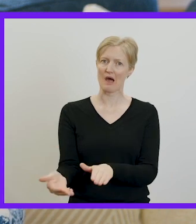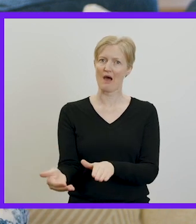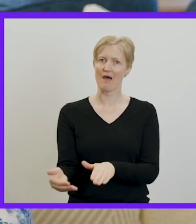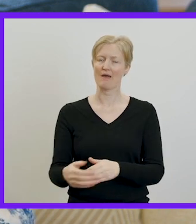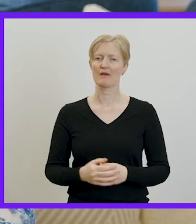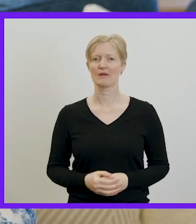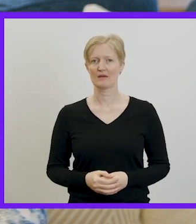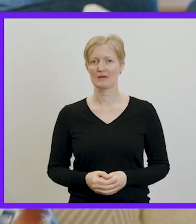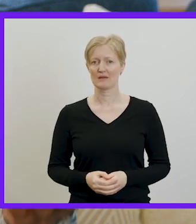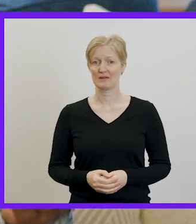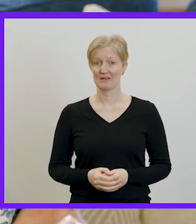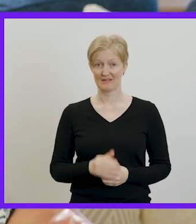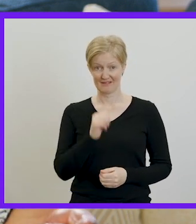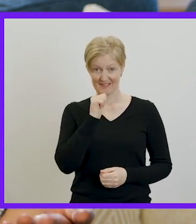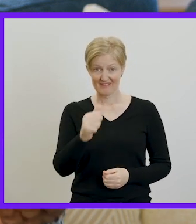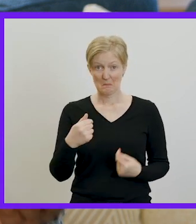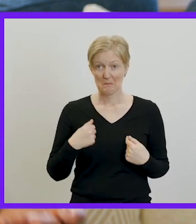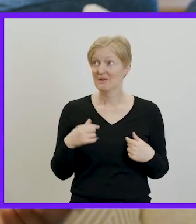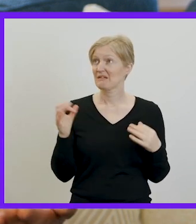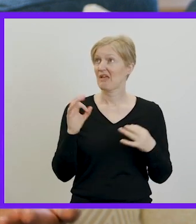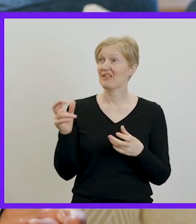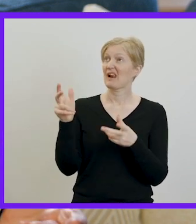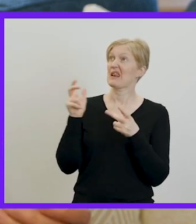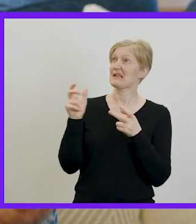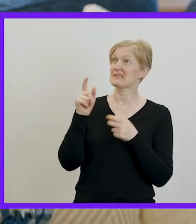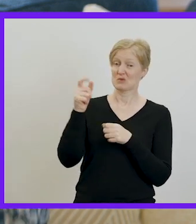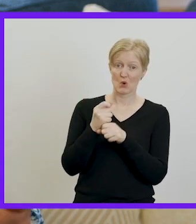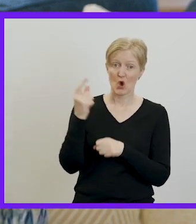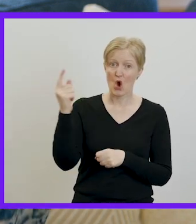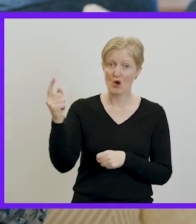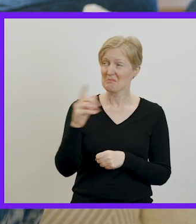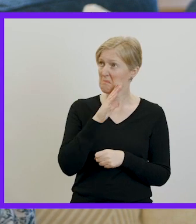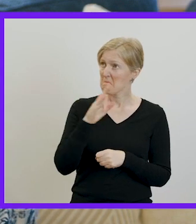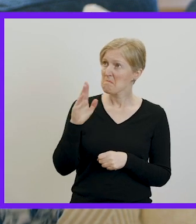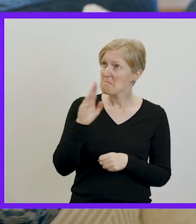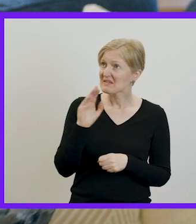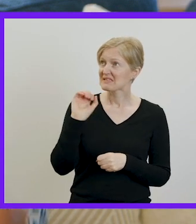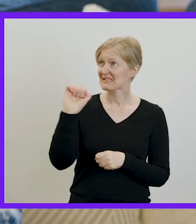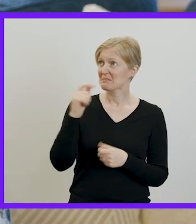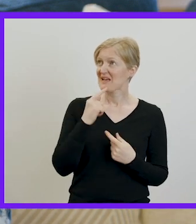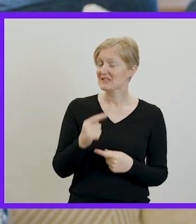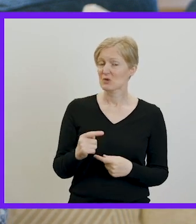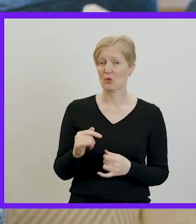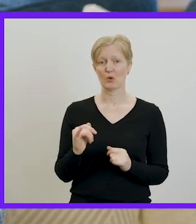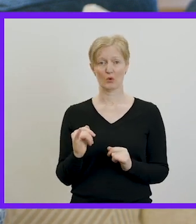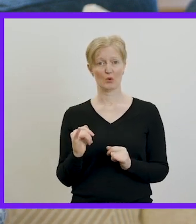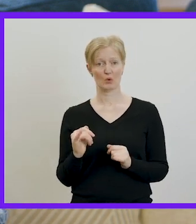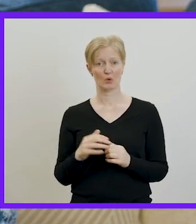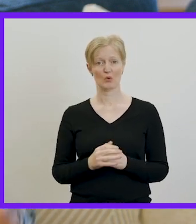passes away." You know, wouldn't it be terrible to have not been listening to God and to have missed that message to go and speak to that